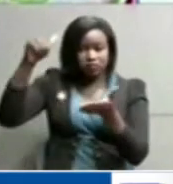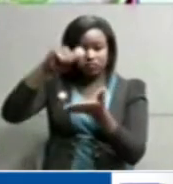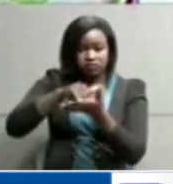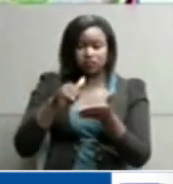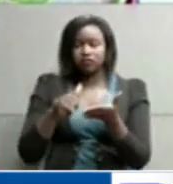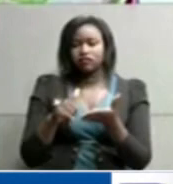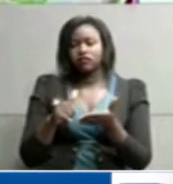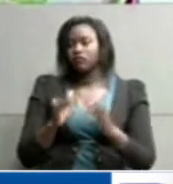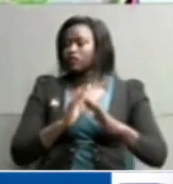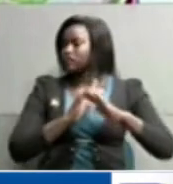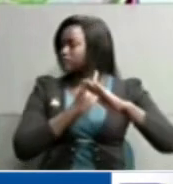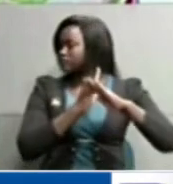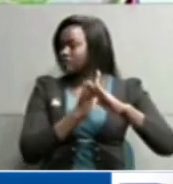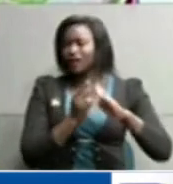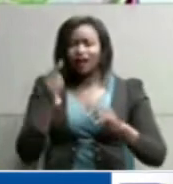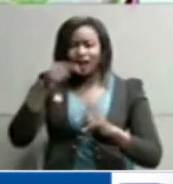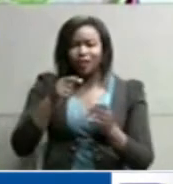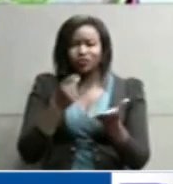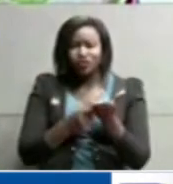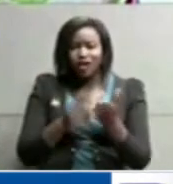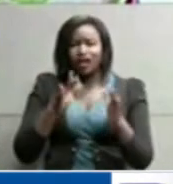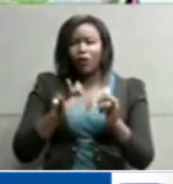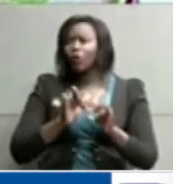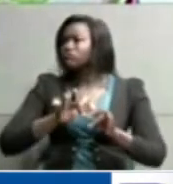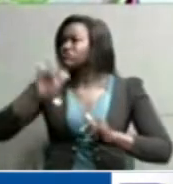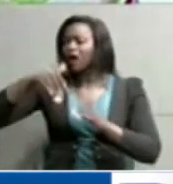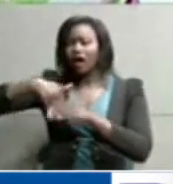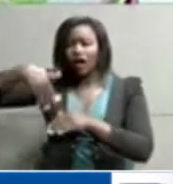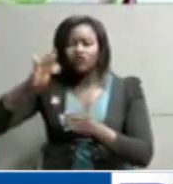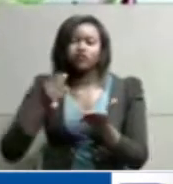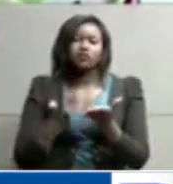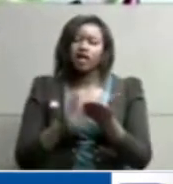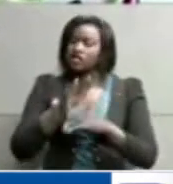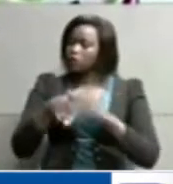passengers coming into Uganda or moving out of Uganda.